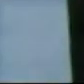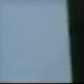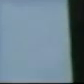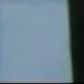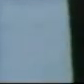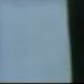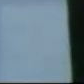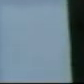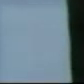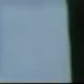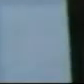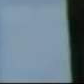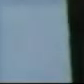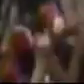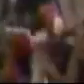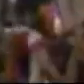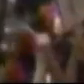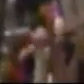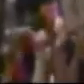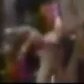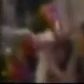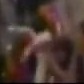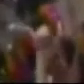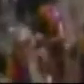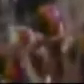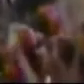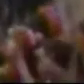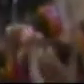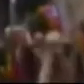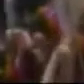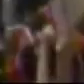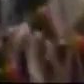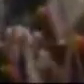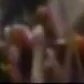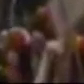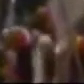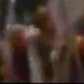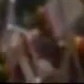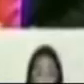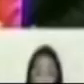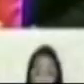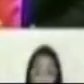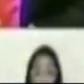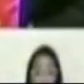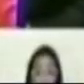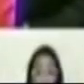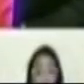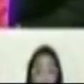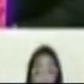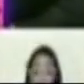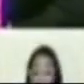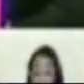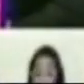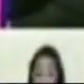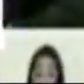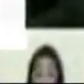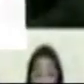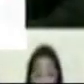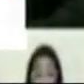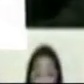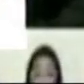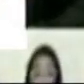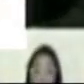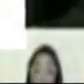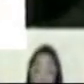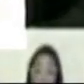that boycotted the municipal elections were no longer part of the political landscape. The parties that did not